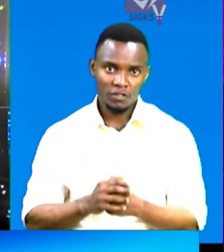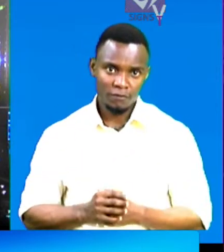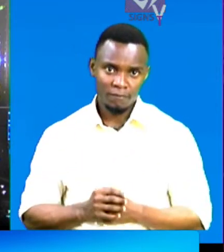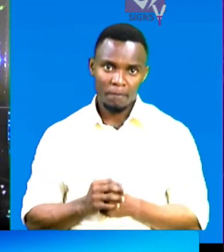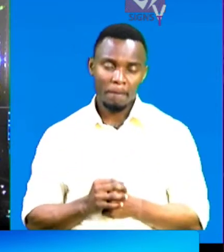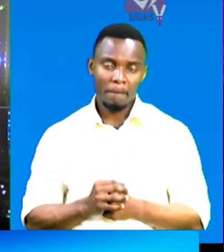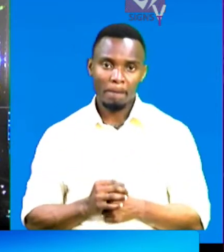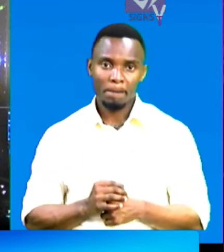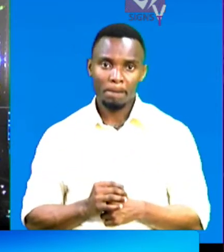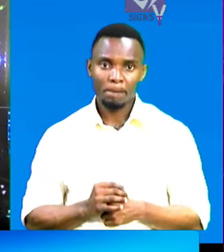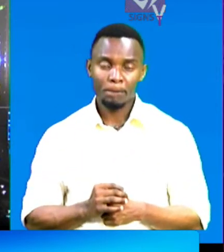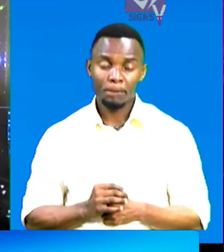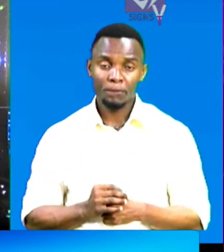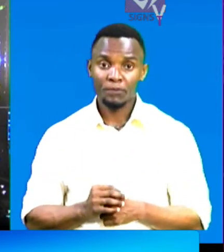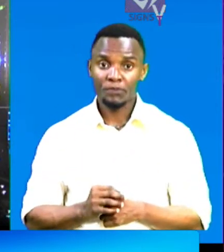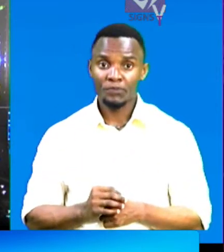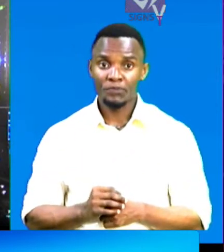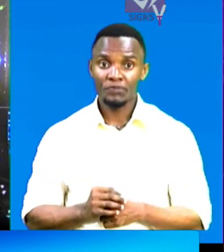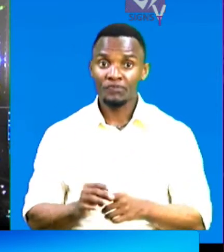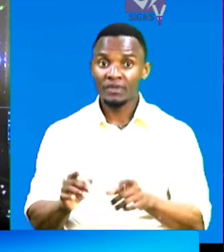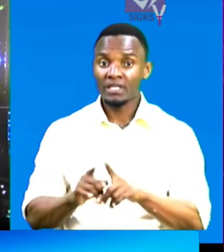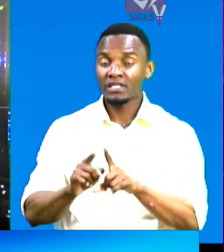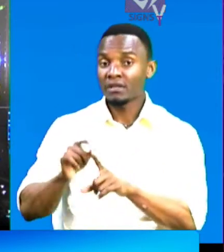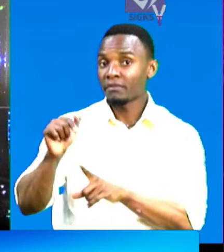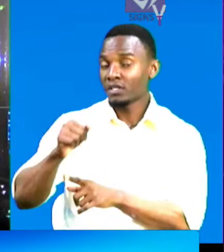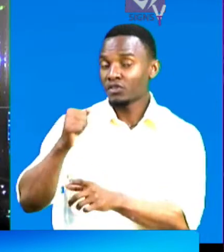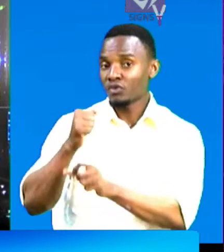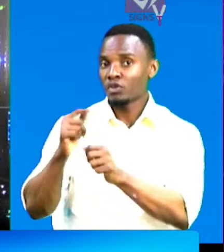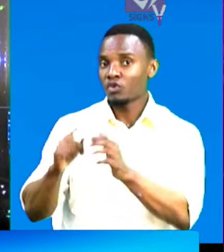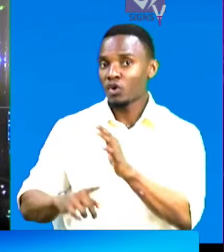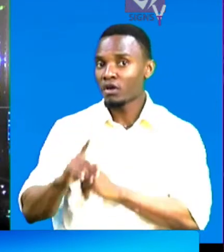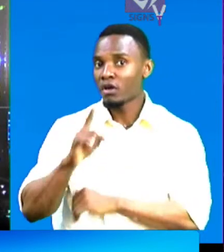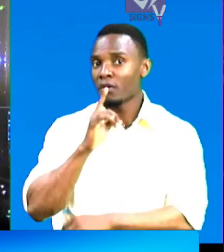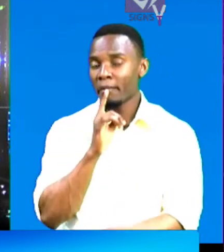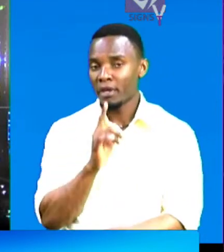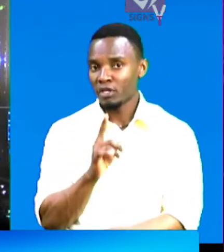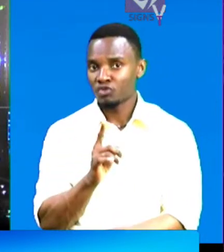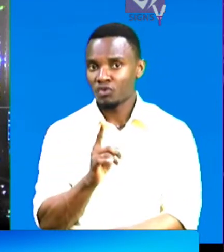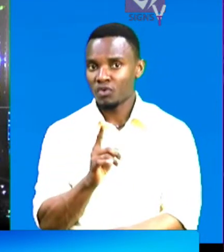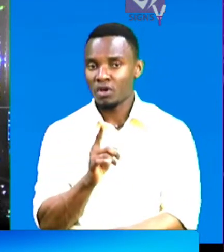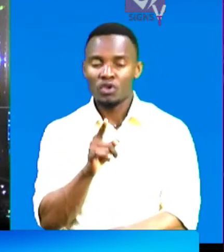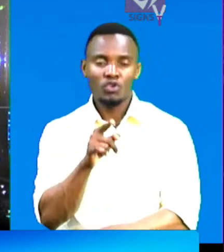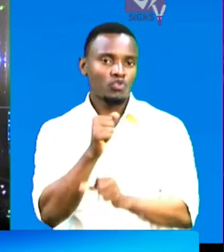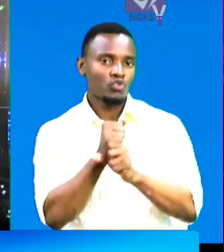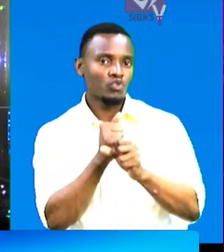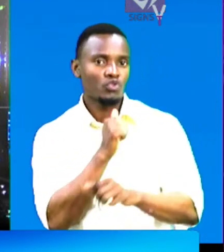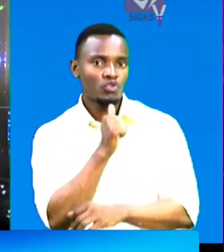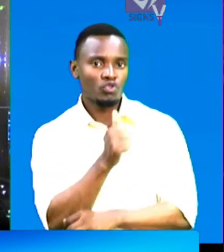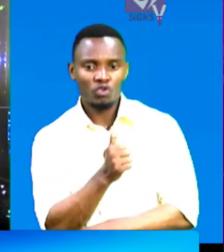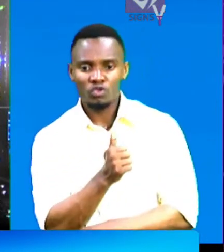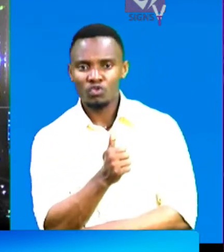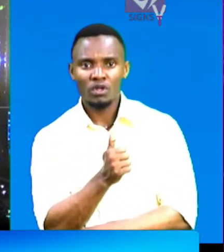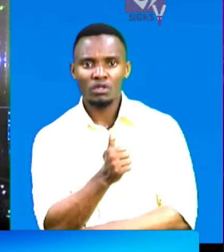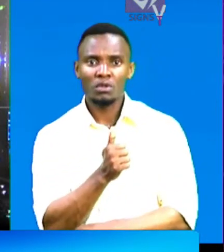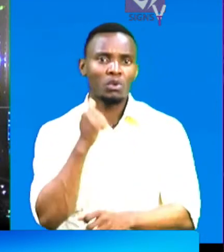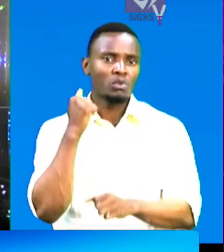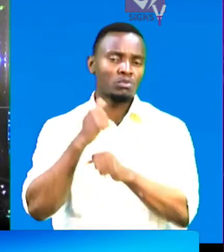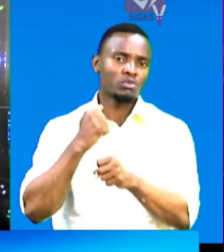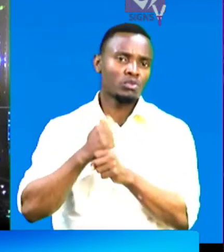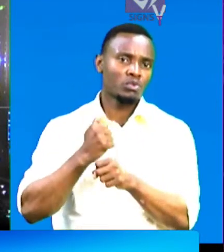So this will ensure that you don't do so much